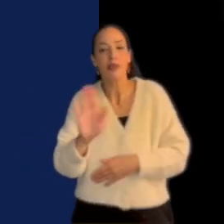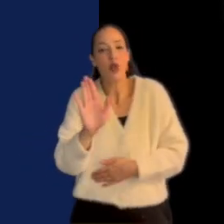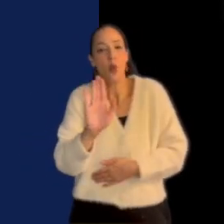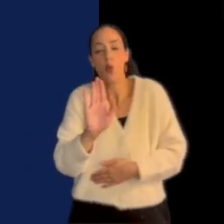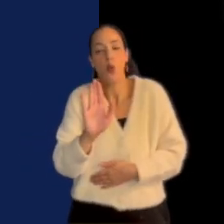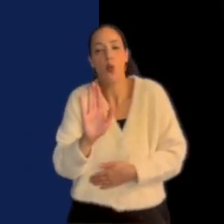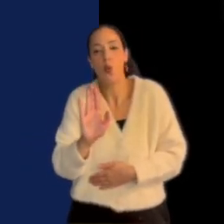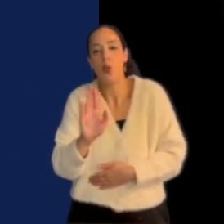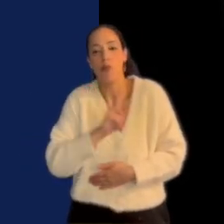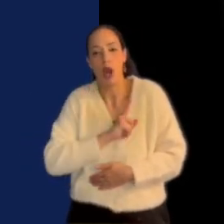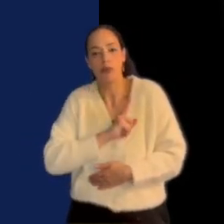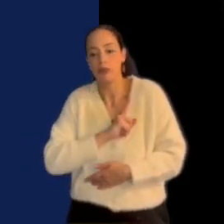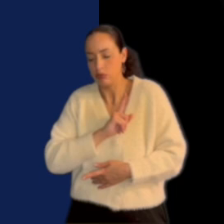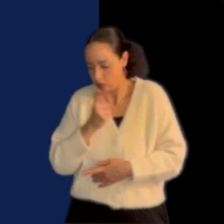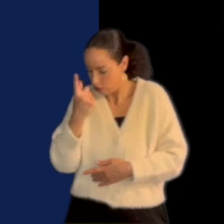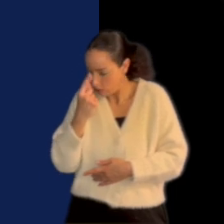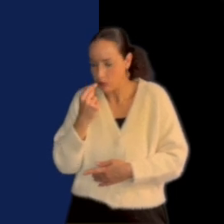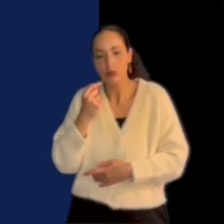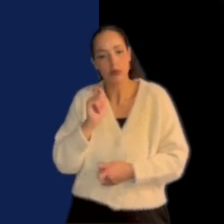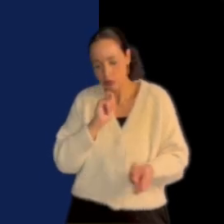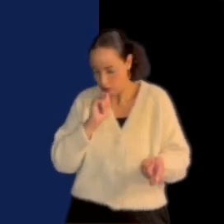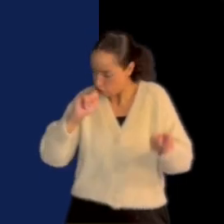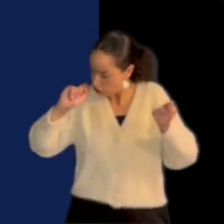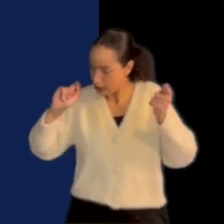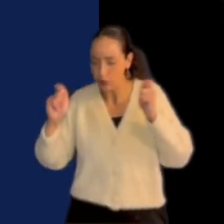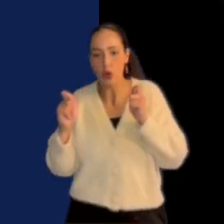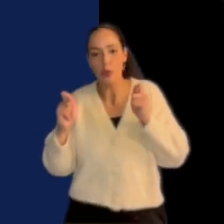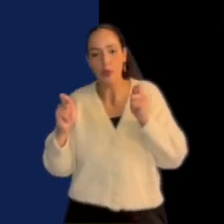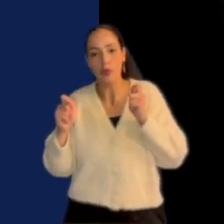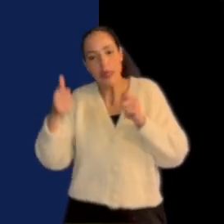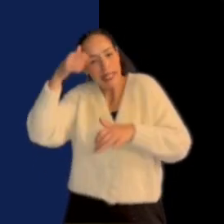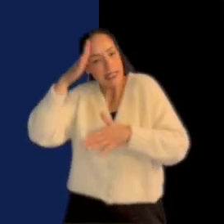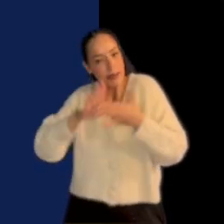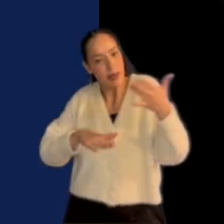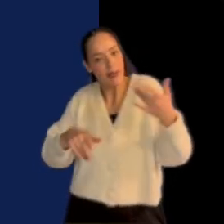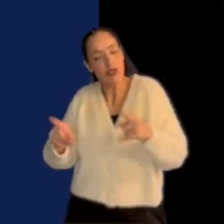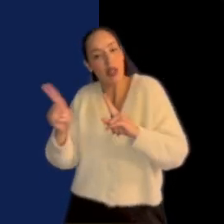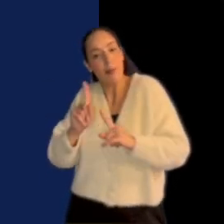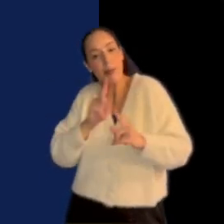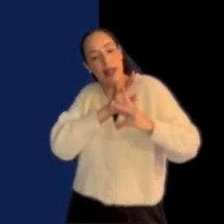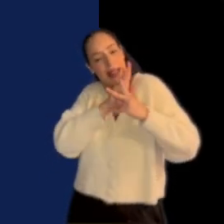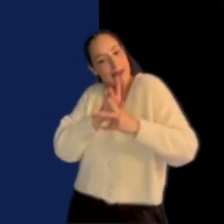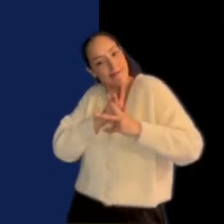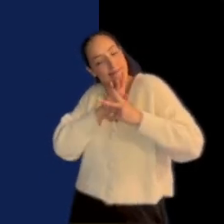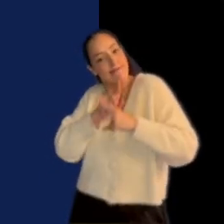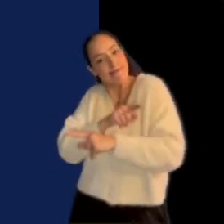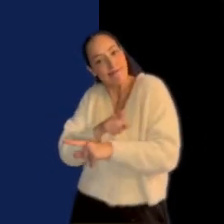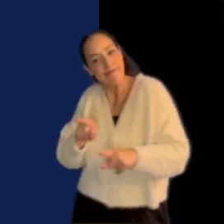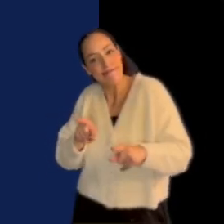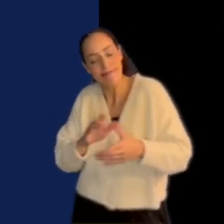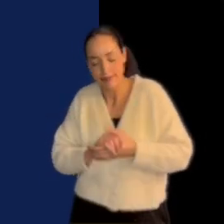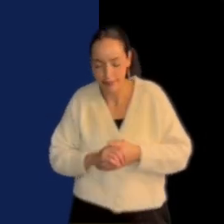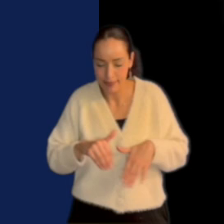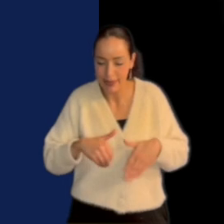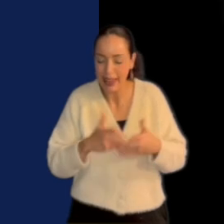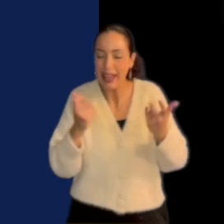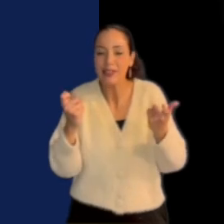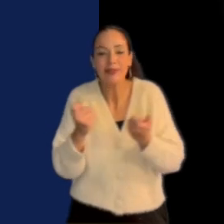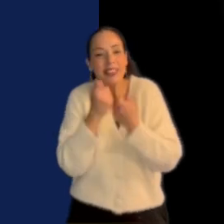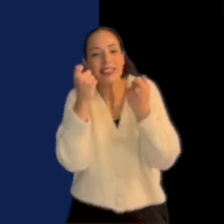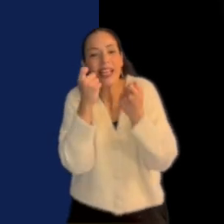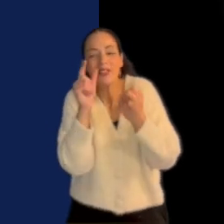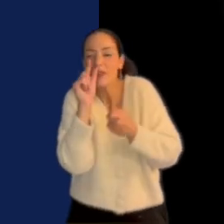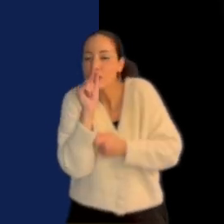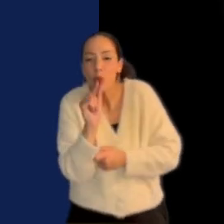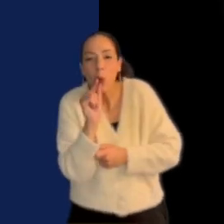how these were experienced by those that they cared for. Any triumph was often so small that it was barely detectable, but